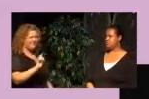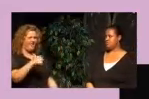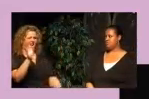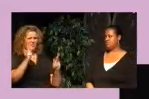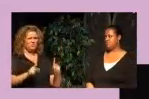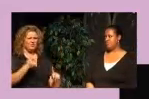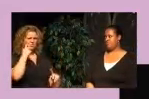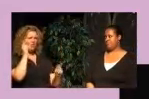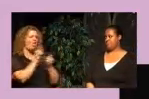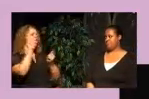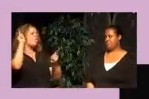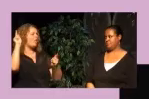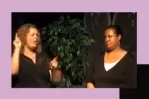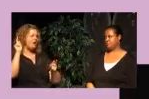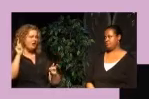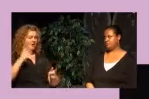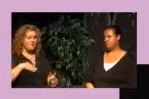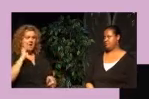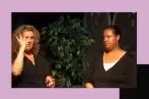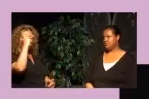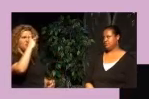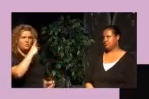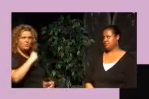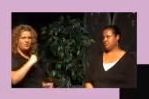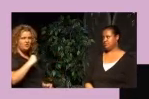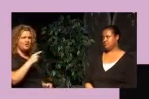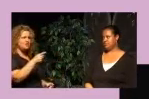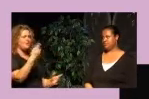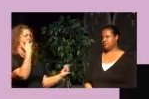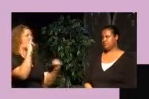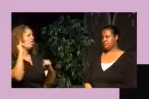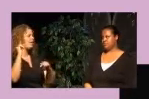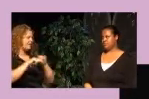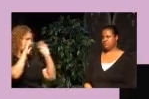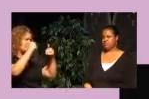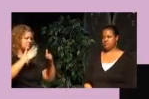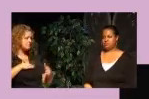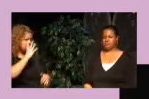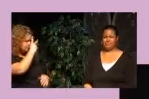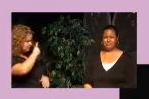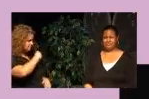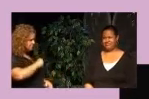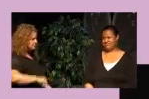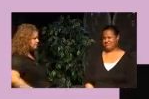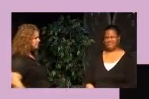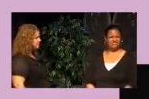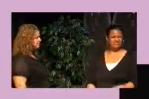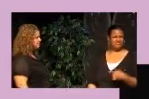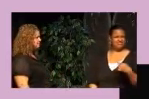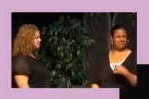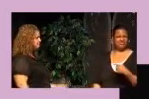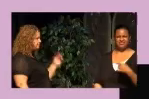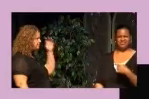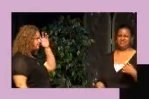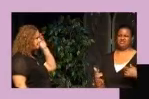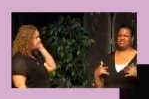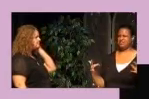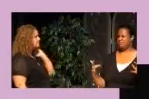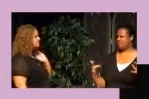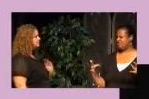met by accident, and whom my beauty has driven to distraction. Hmm. What do you make of this faded thing?